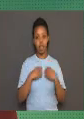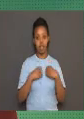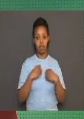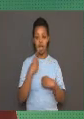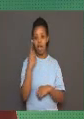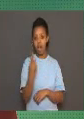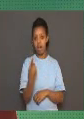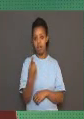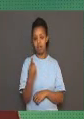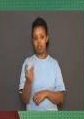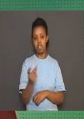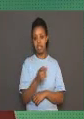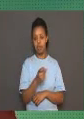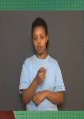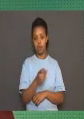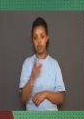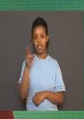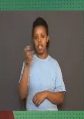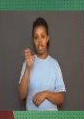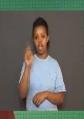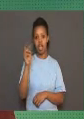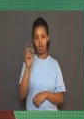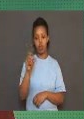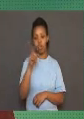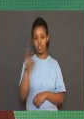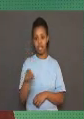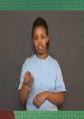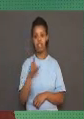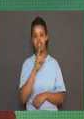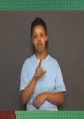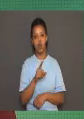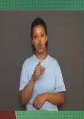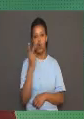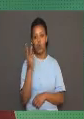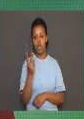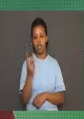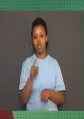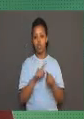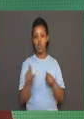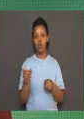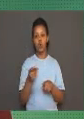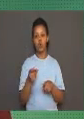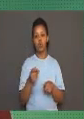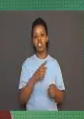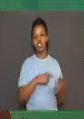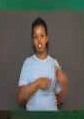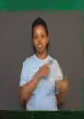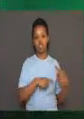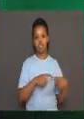is one that is heterozygous at two different genetic loci.